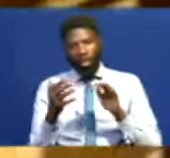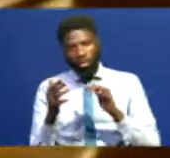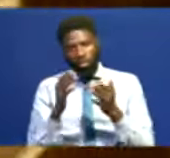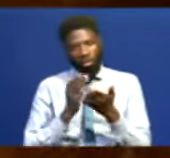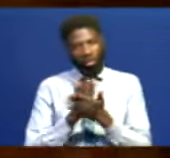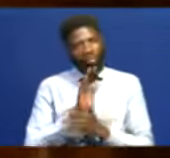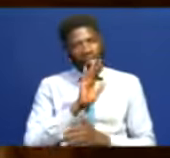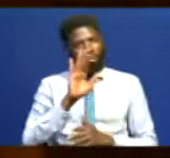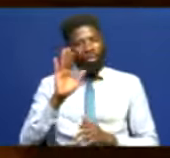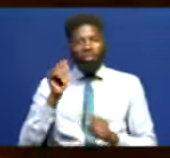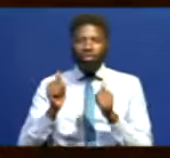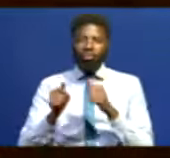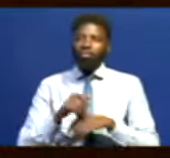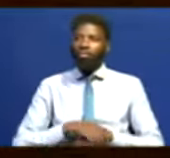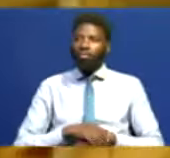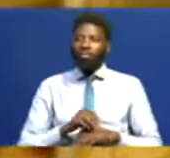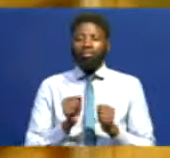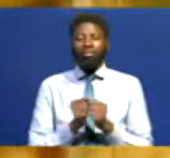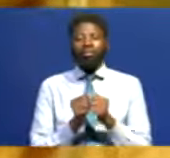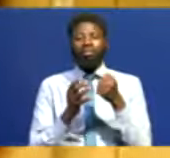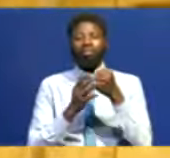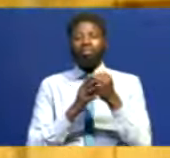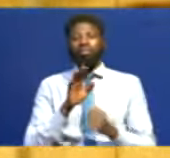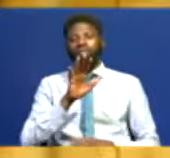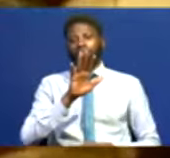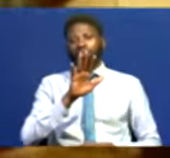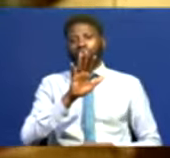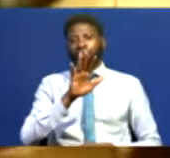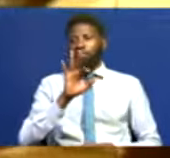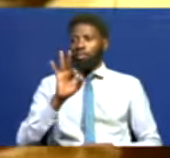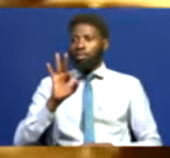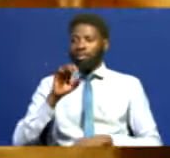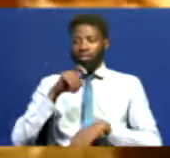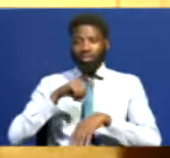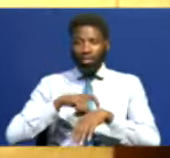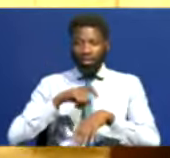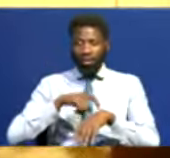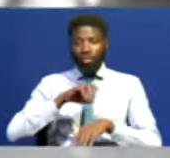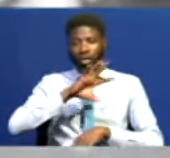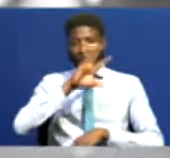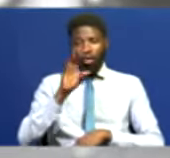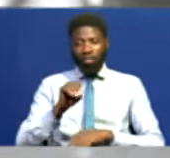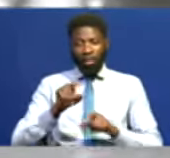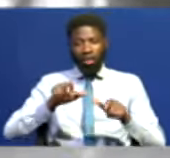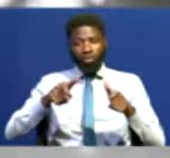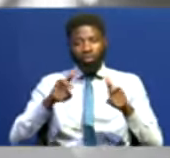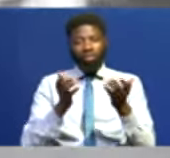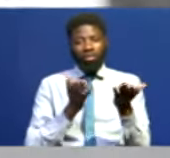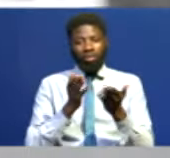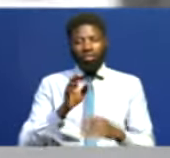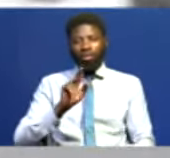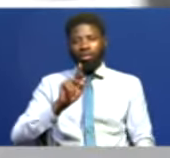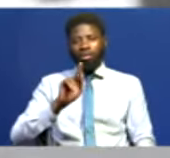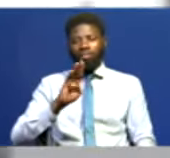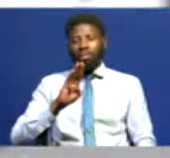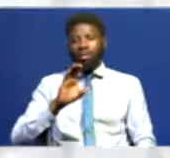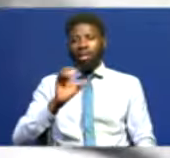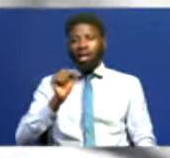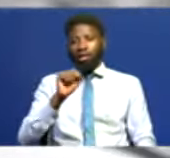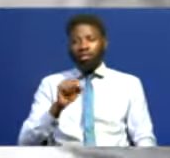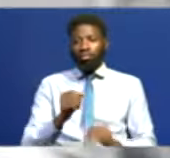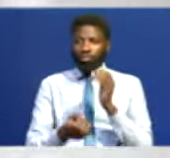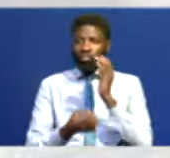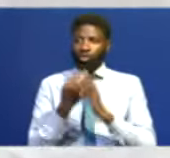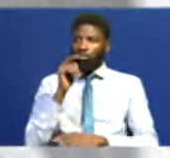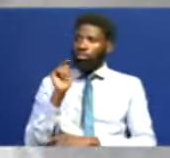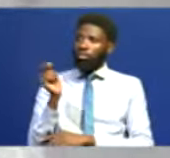so in 1953, when the African Broadcasting Services KBS was established in Kenya, it played a crucial role in